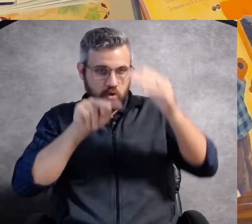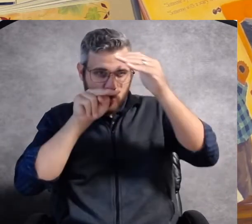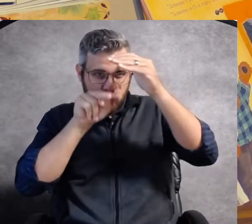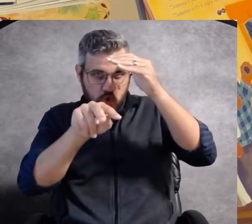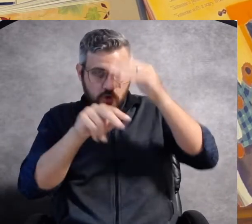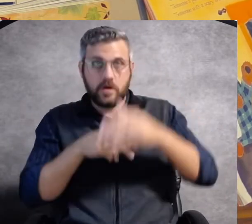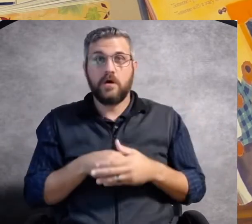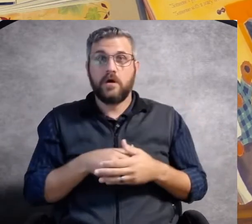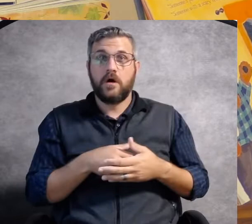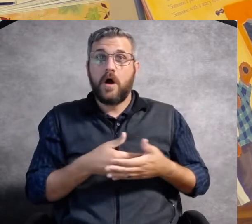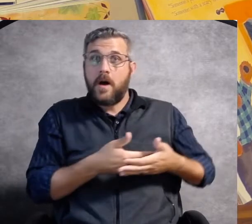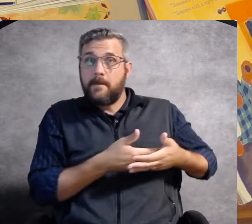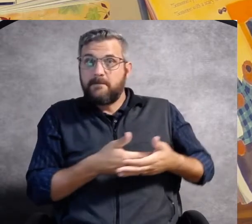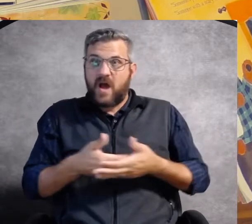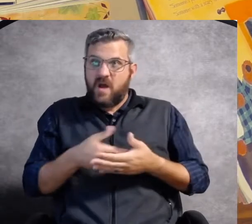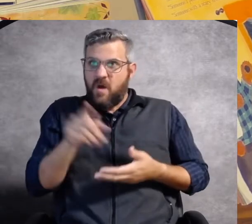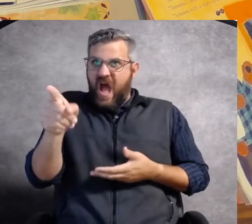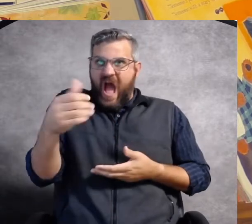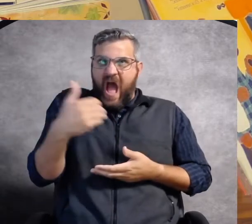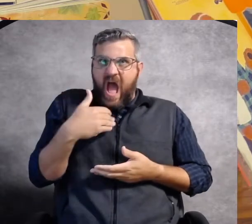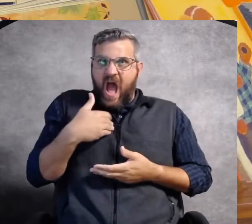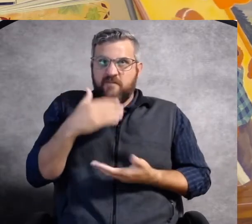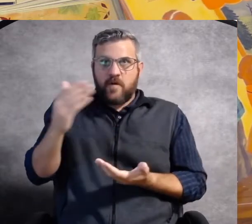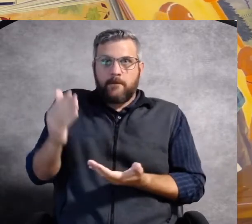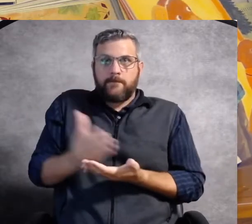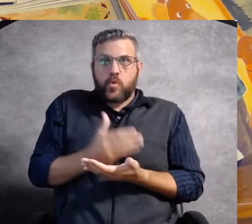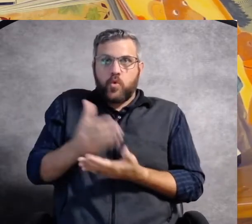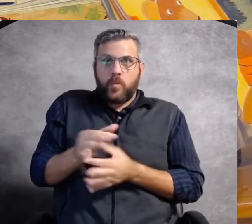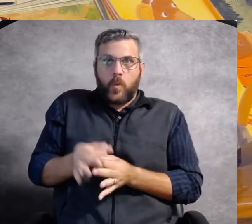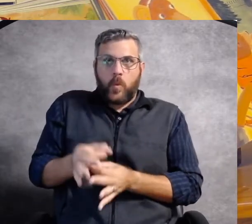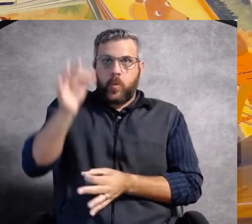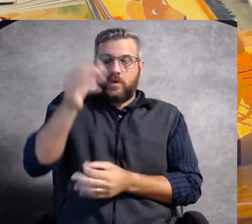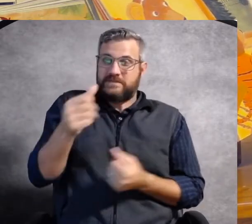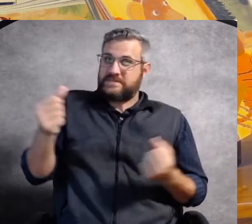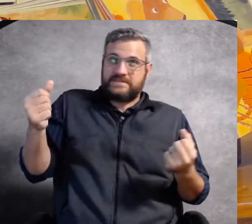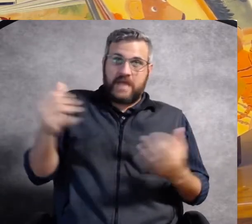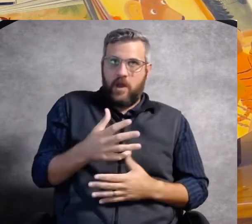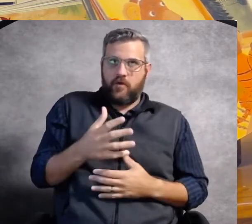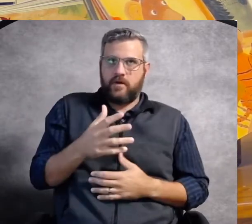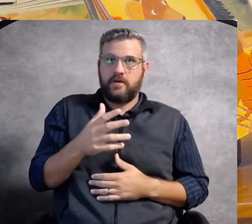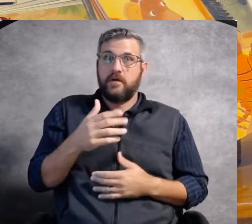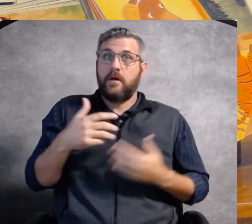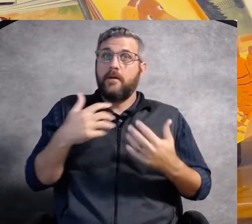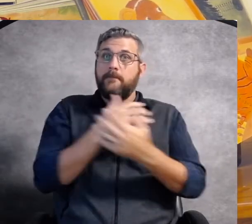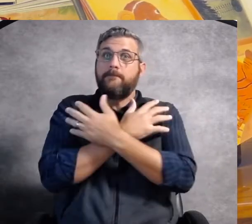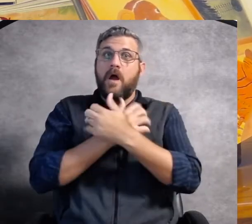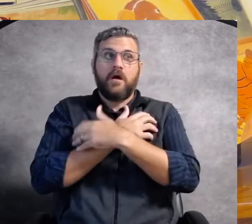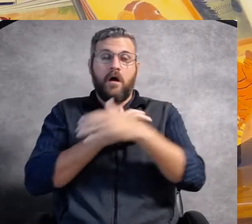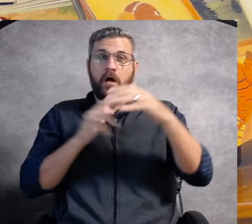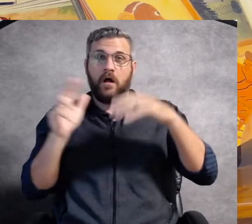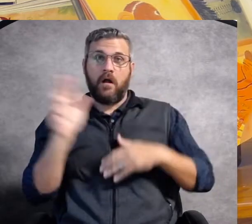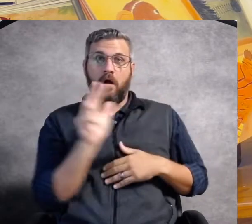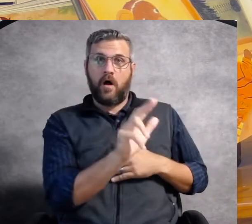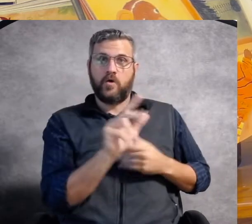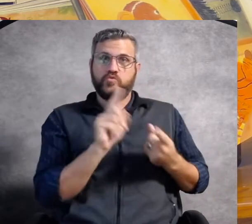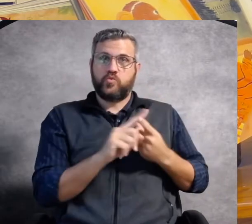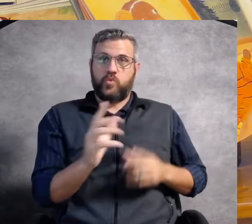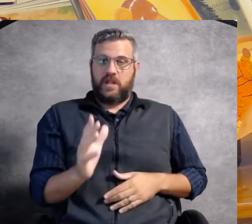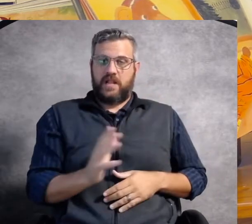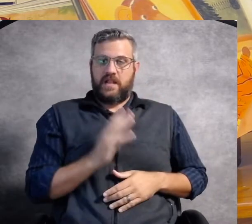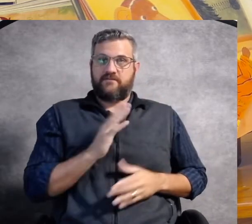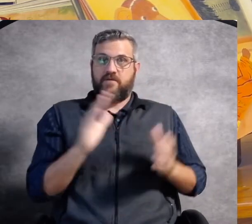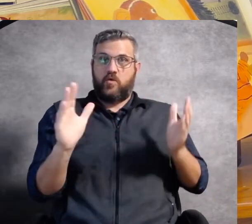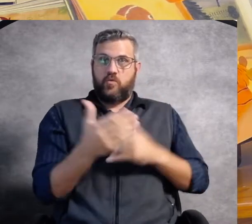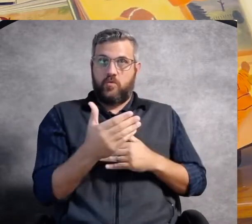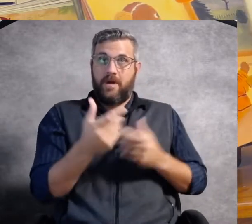Bear. "Someone with a scary broom," said Baby Bear. The bears ran into the living room. Baby Bear